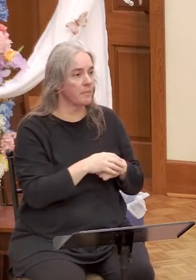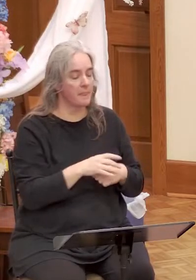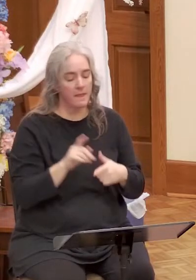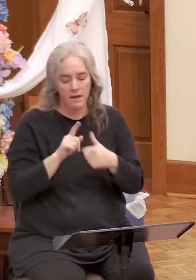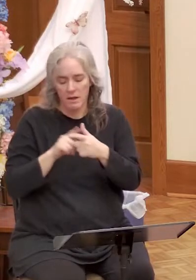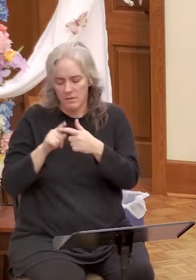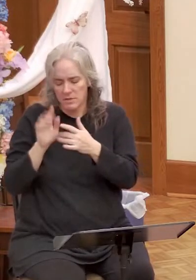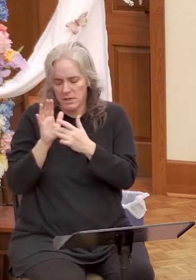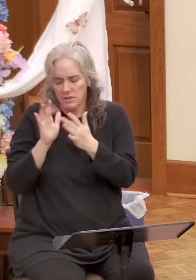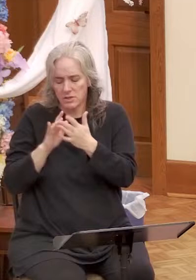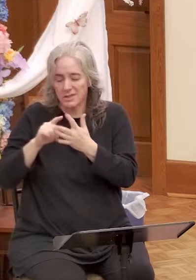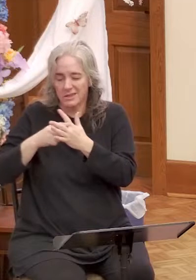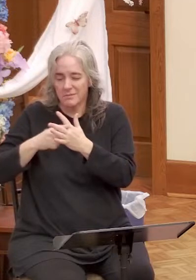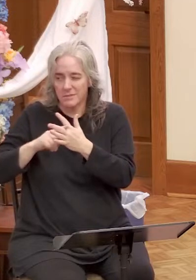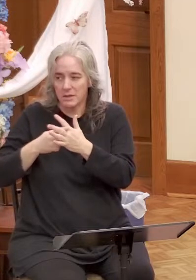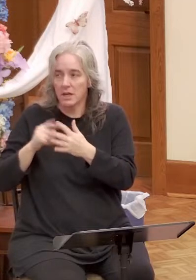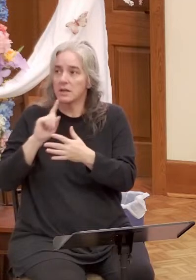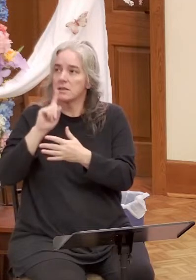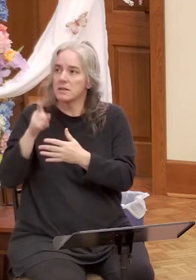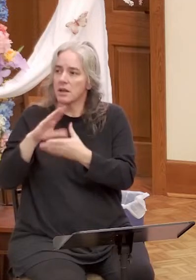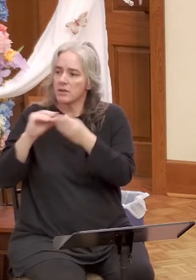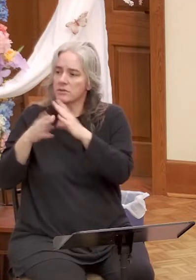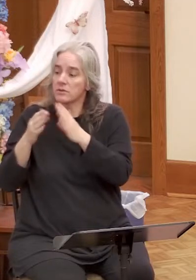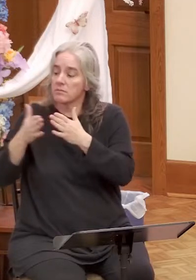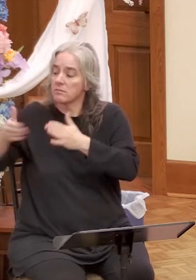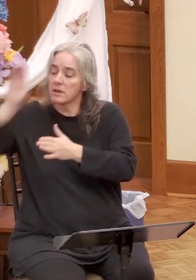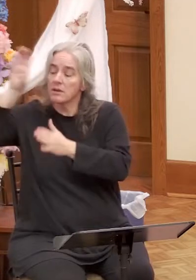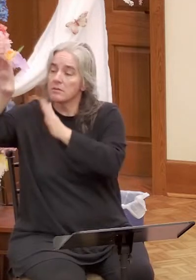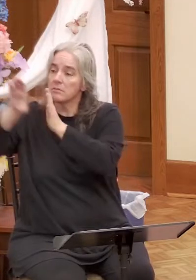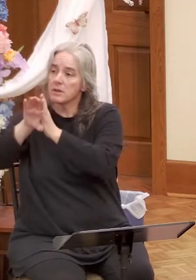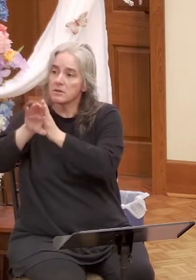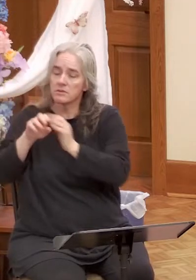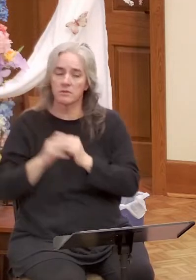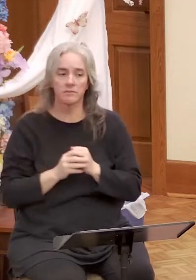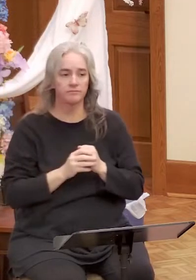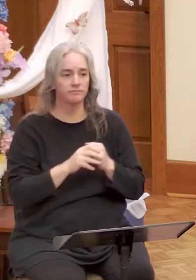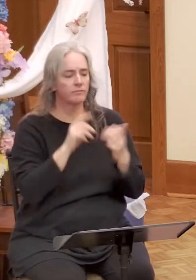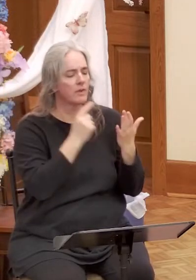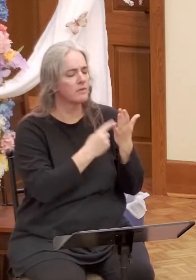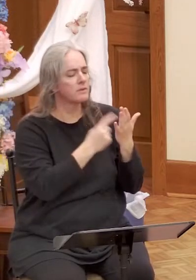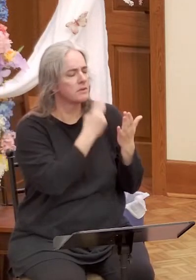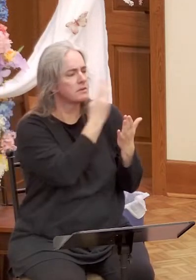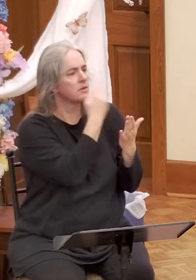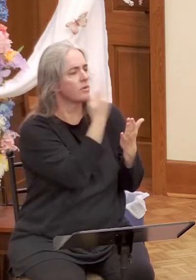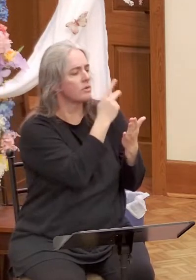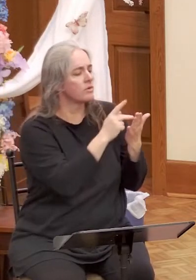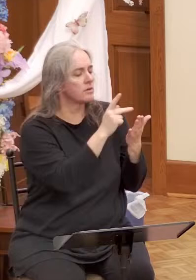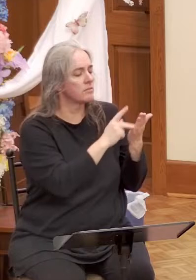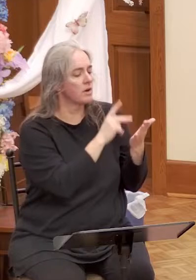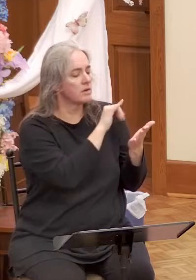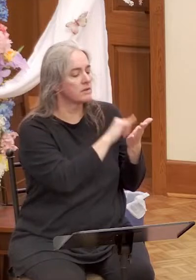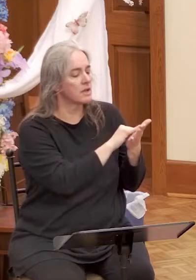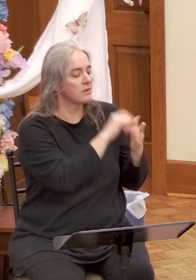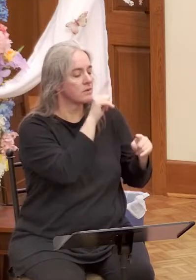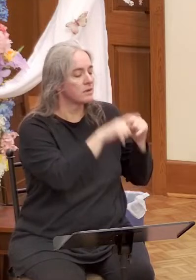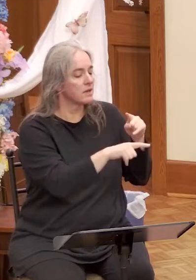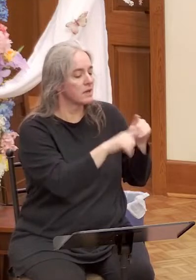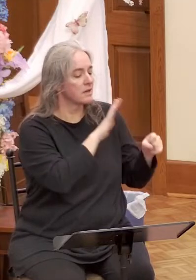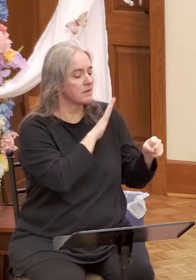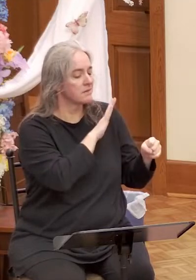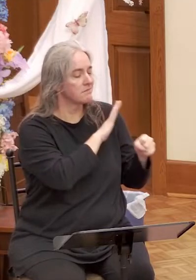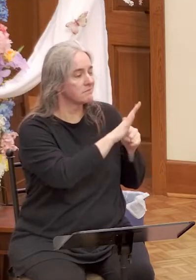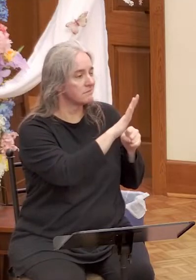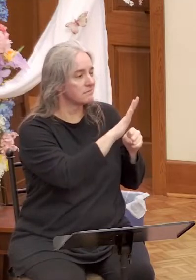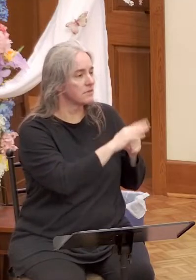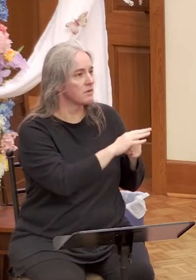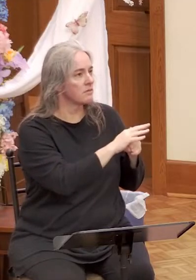the story as a bigger picture. We sometimes perceive only the parts that feel insurmountable without zooming